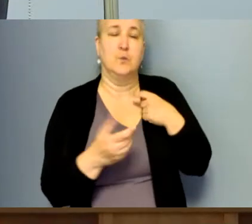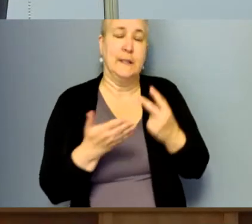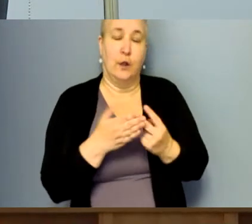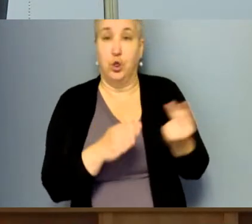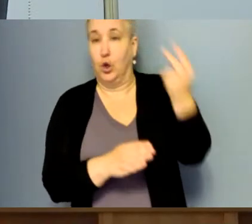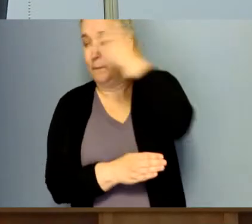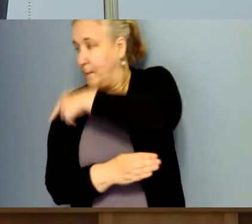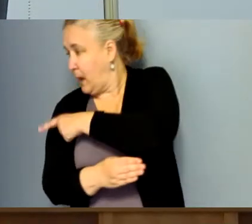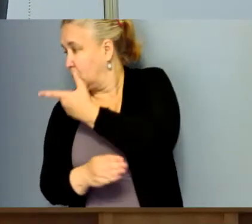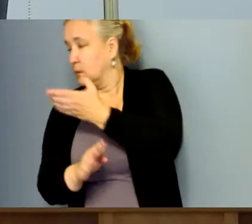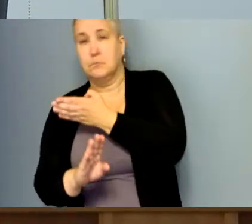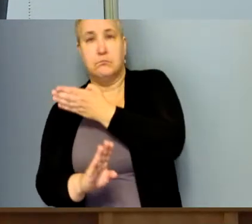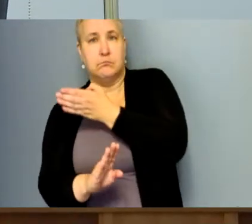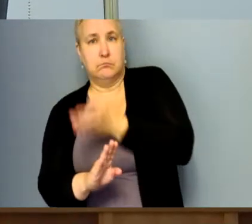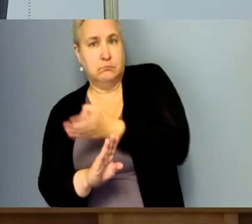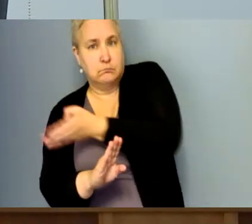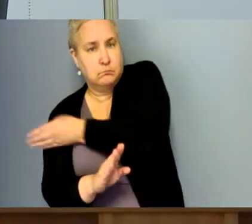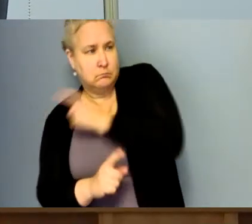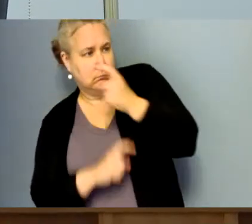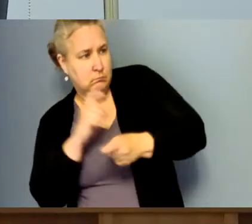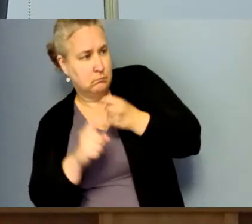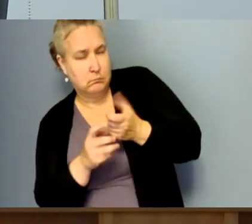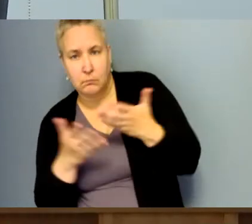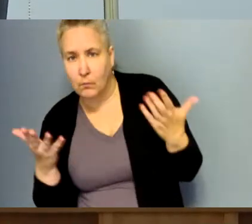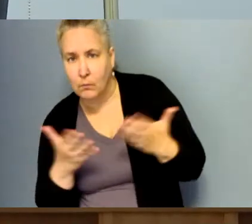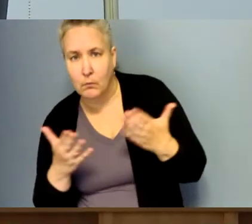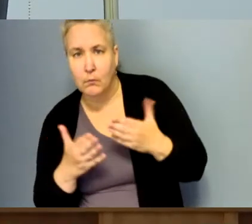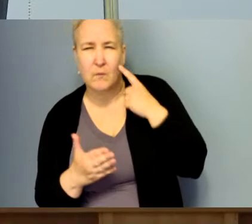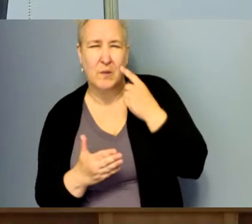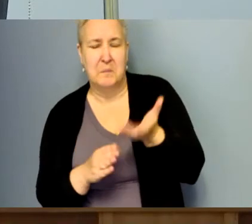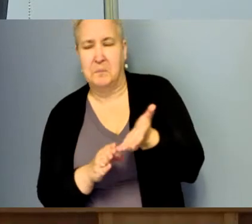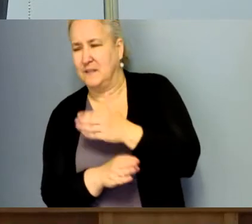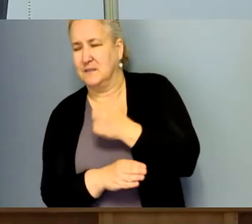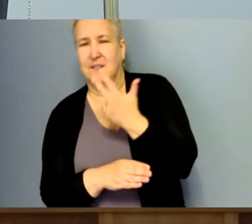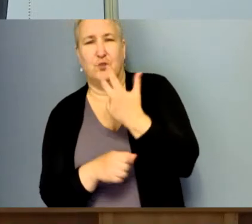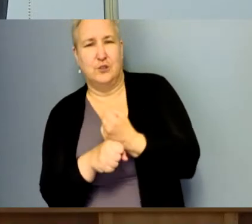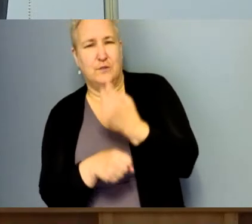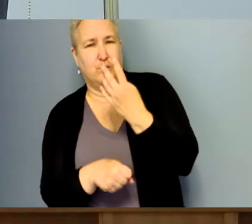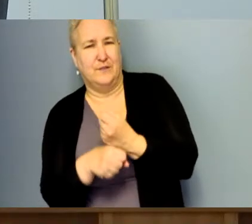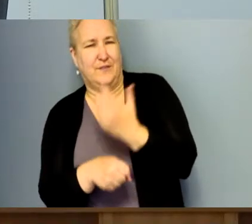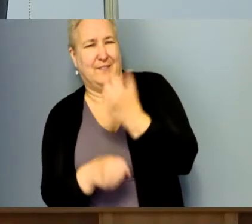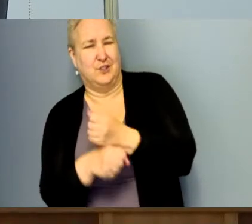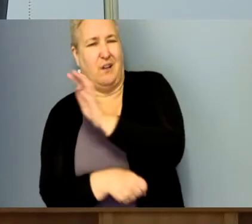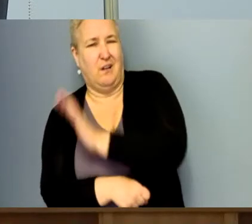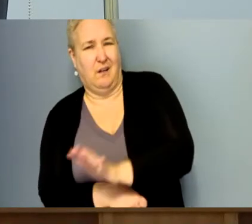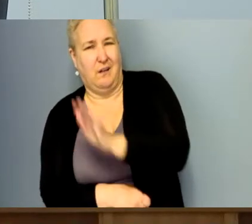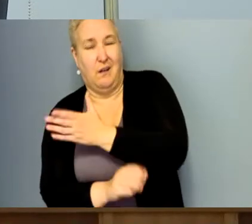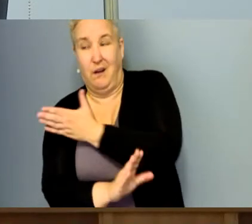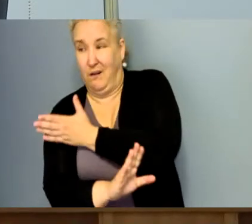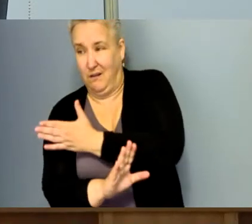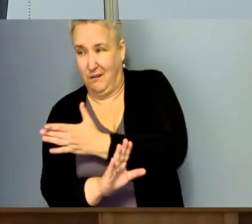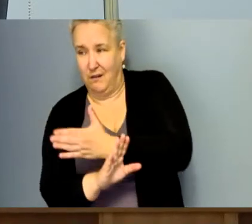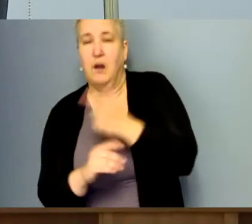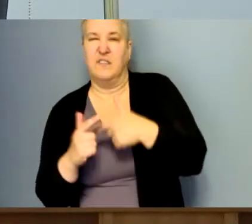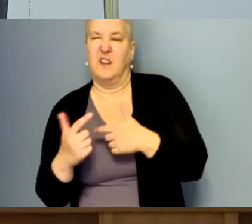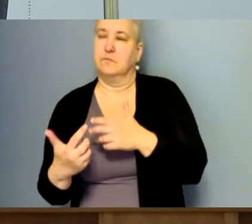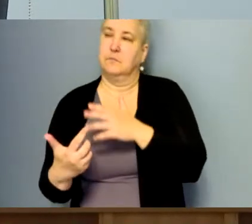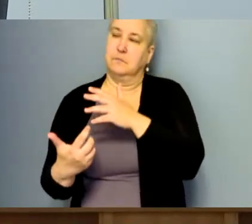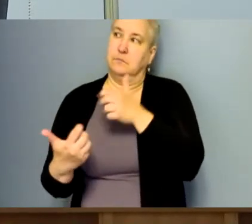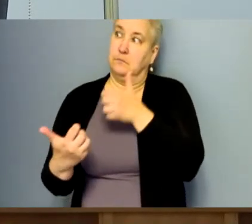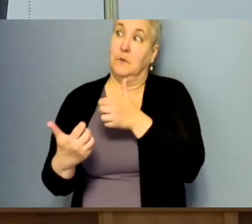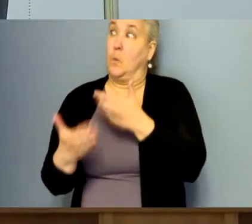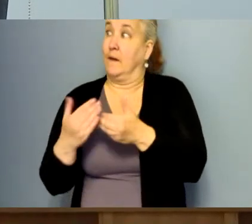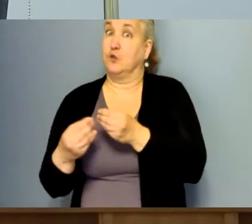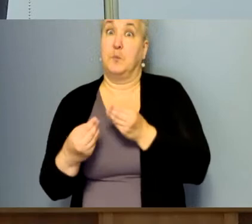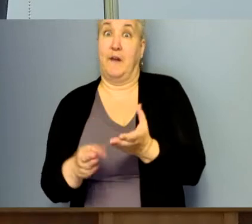at what some previous contributions have had over the past 3, 4, 5 years, and then typically it goes in line with whatever has been provided